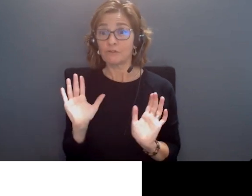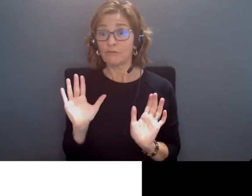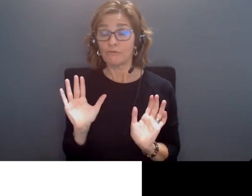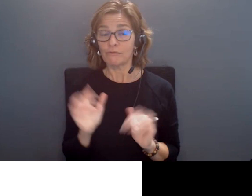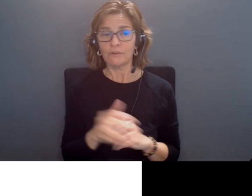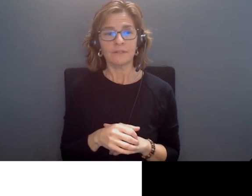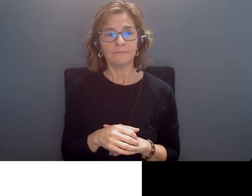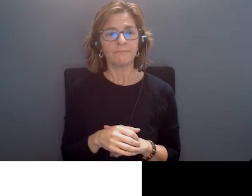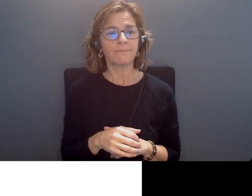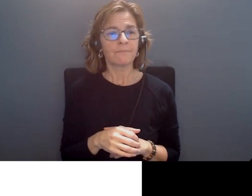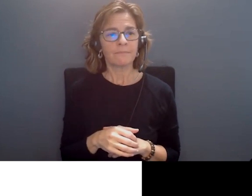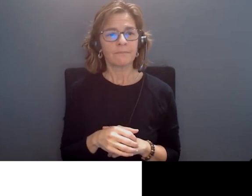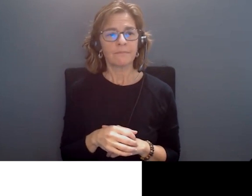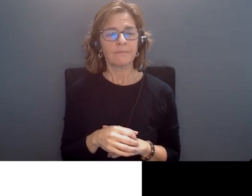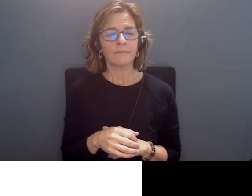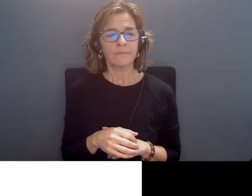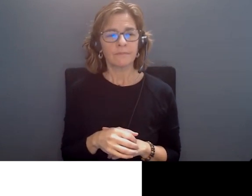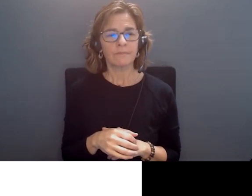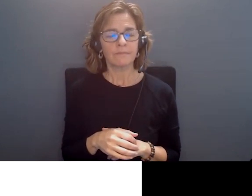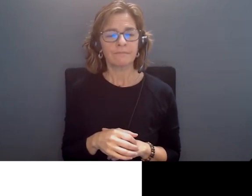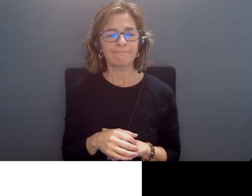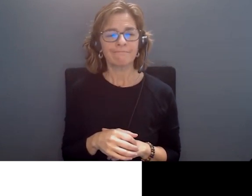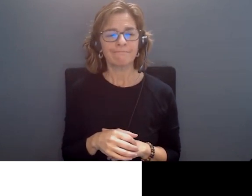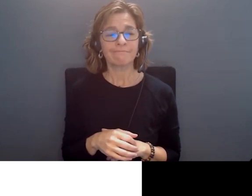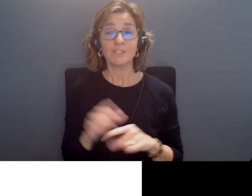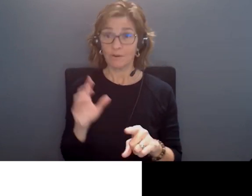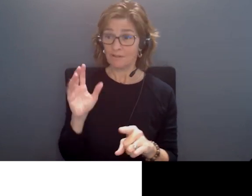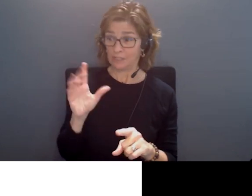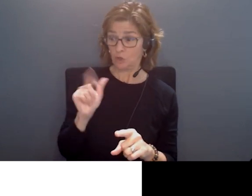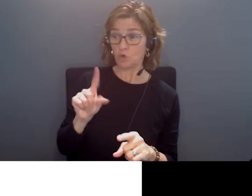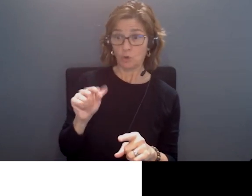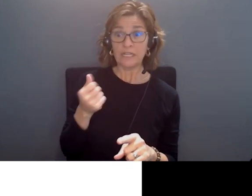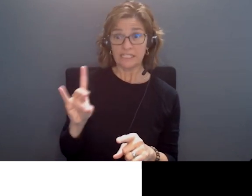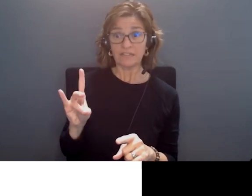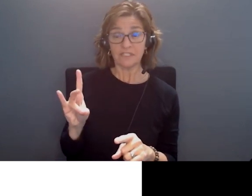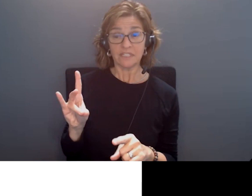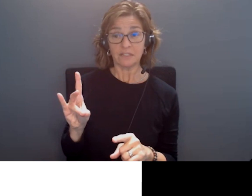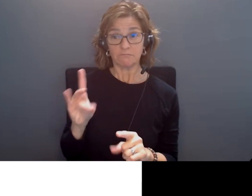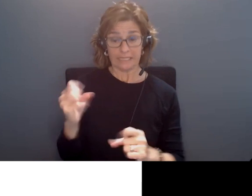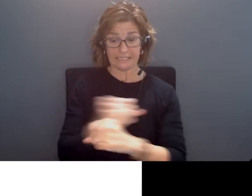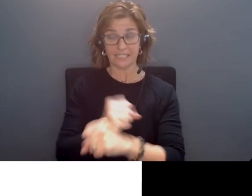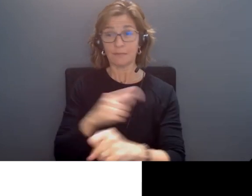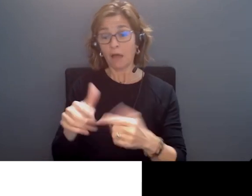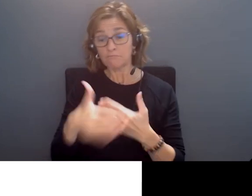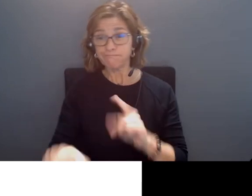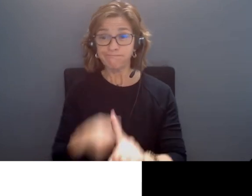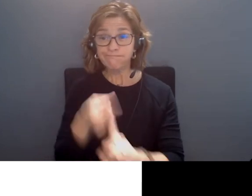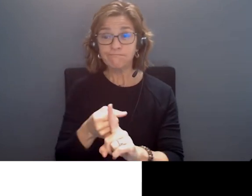And unfortunately, the COVID-19 pandemic has substantially intensified this situation.